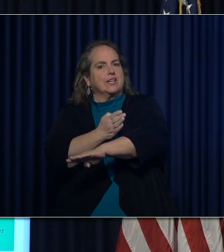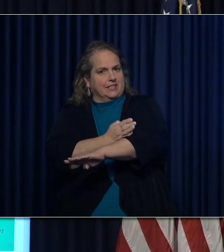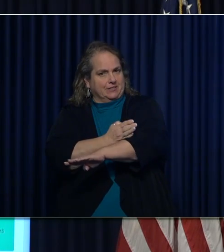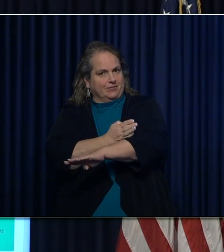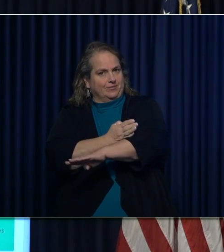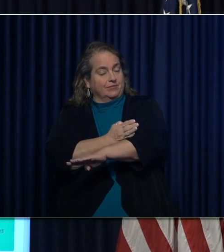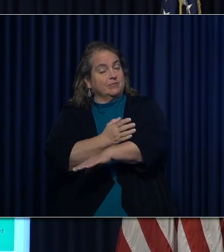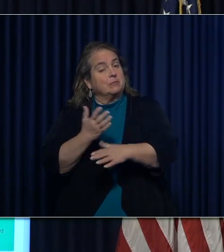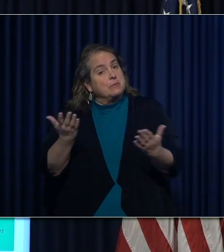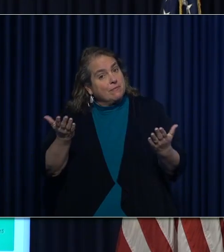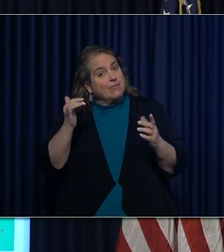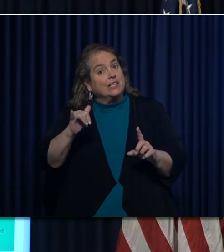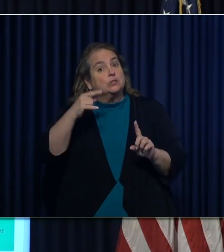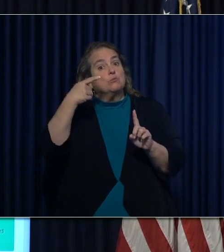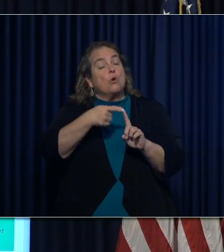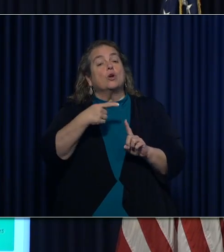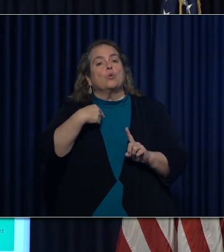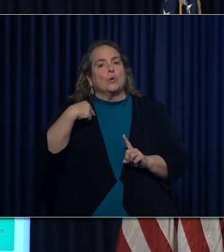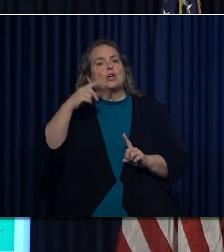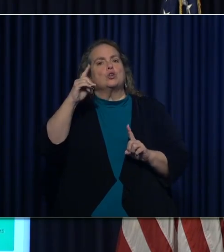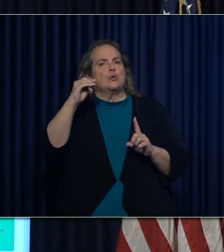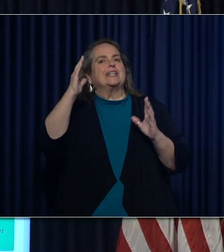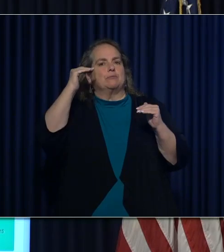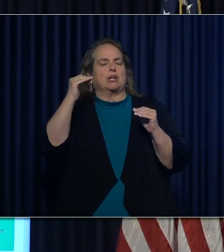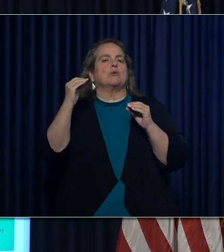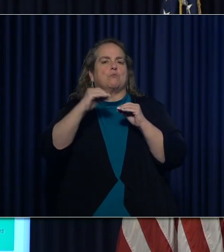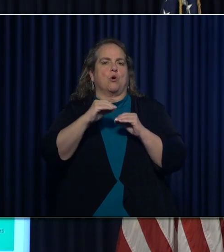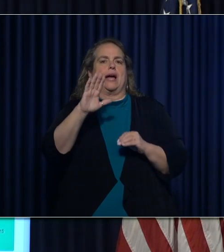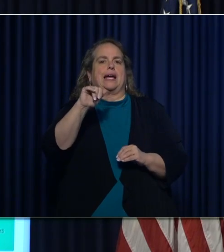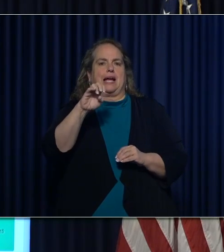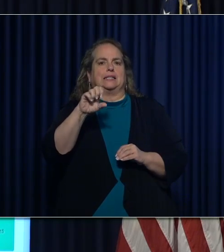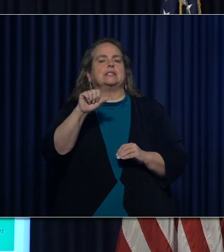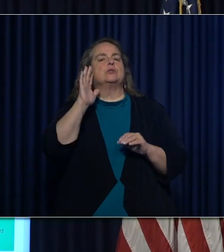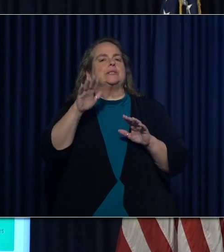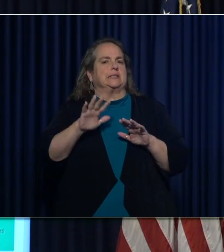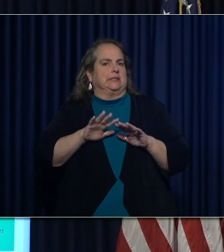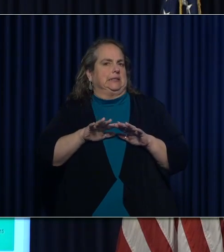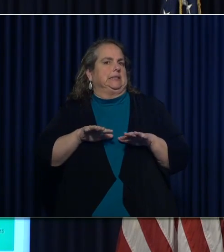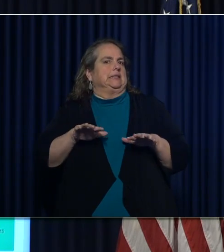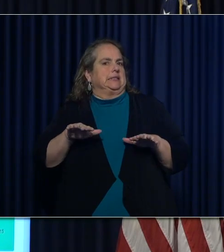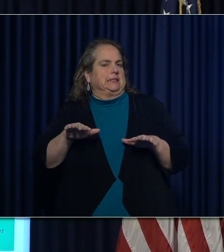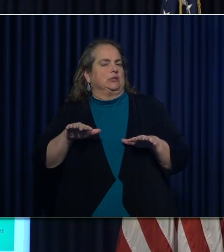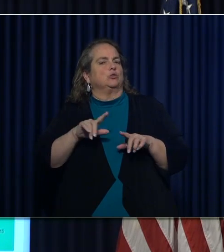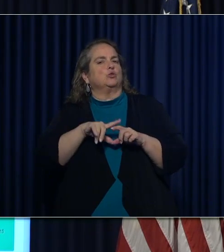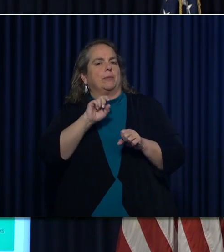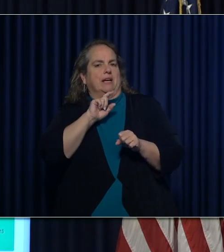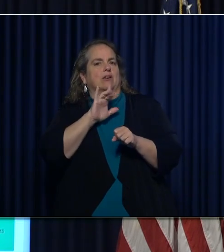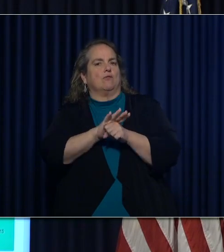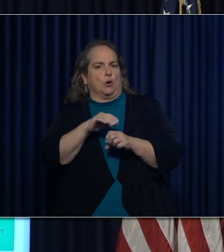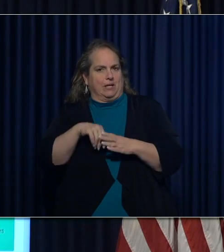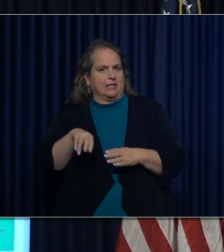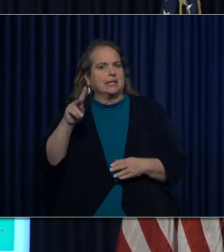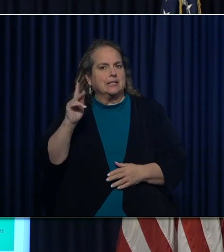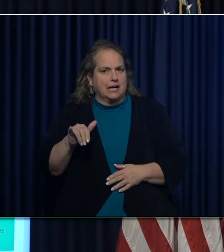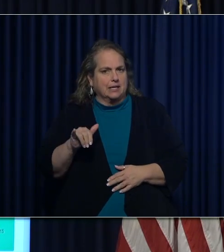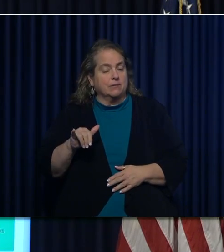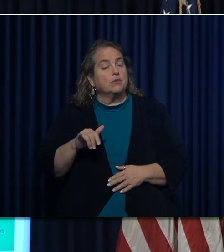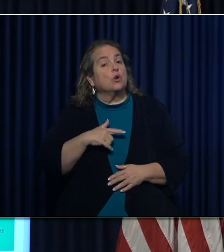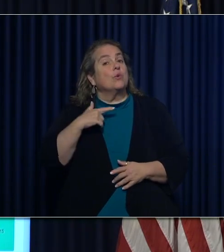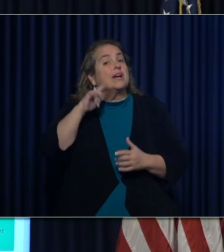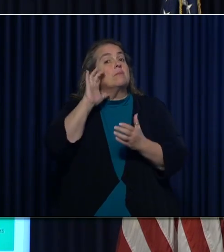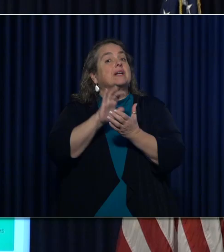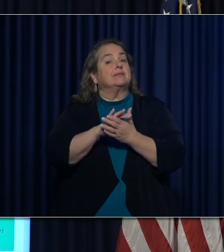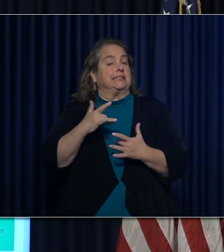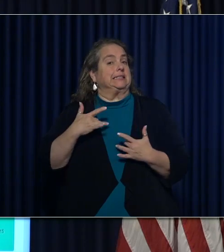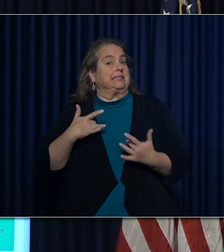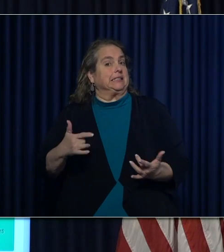At this point, we expect more cases of the coronavirus to be confirmed in Kentucky. And we believe likely